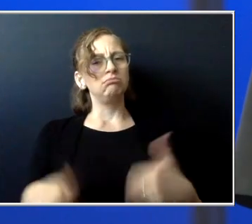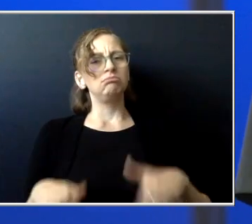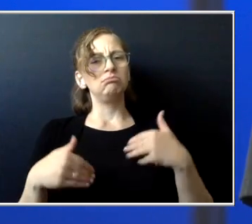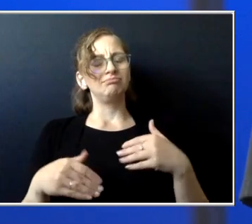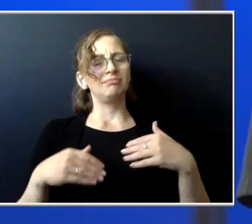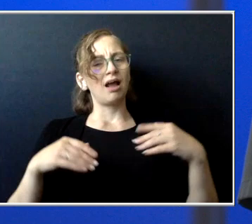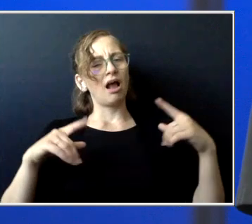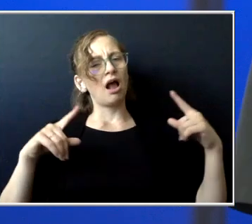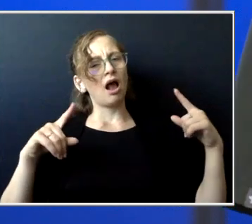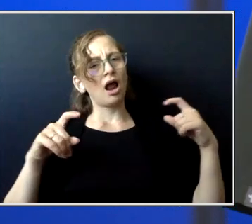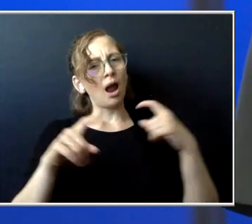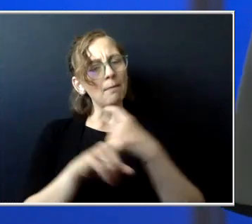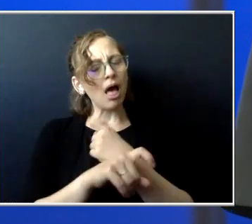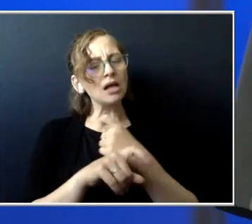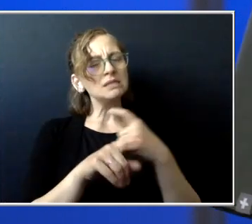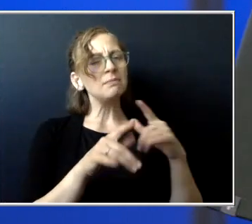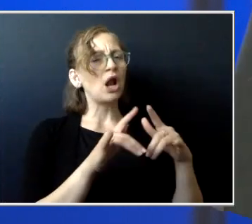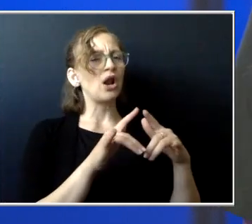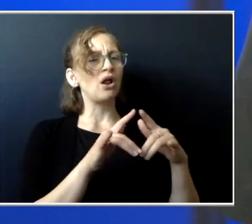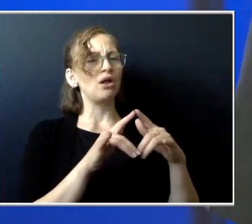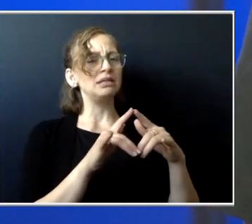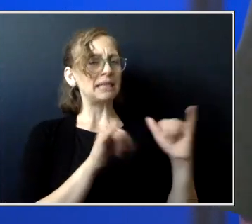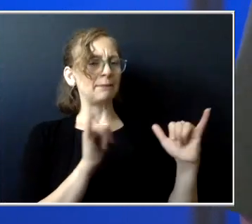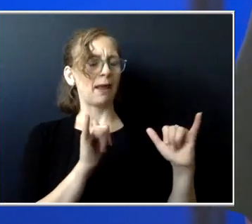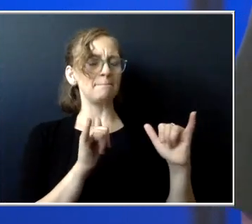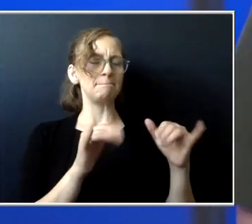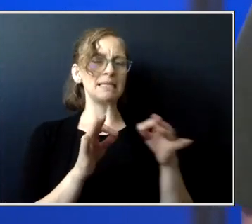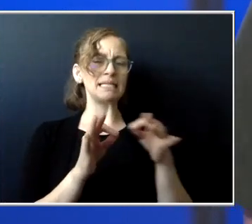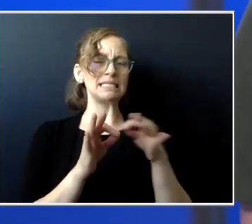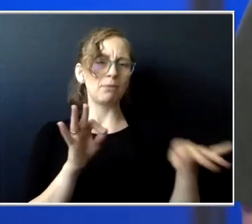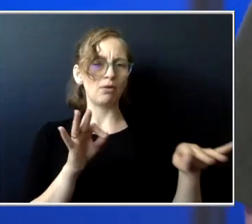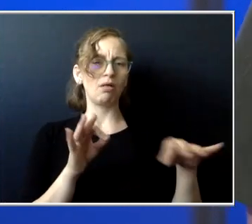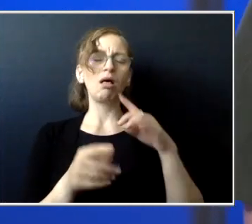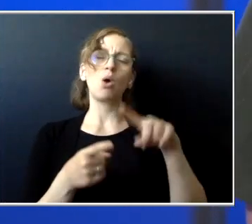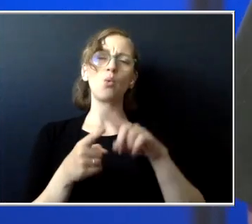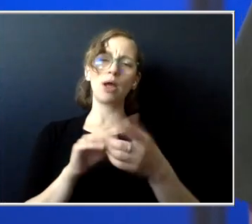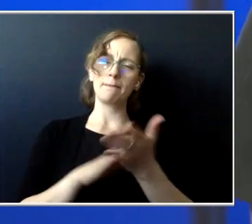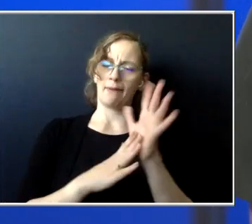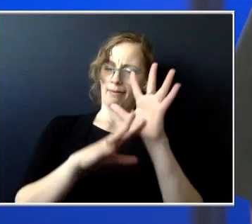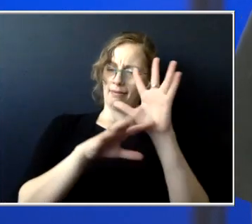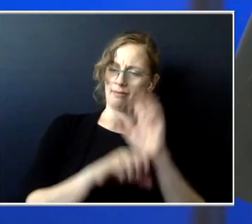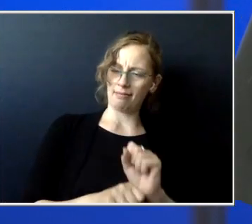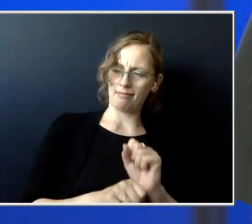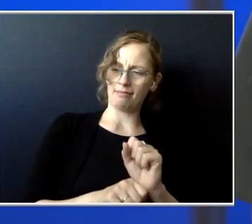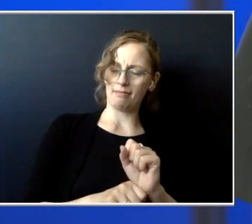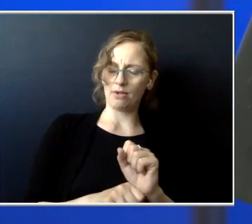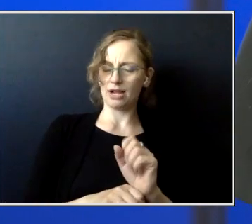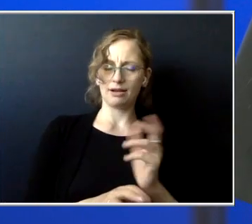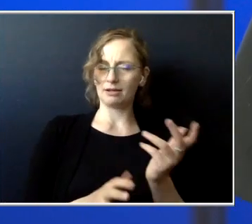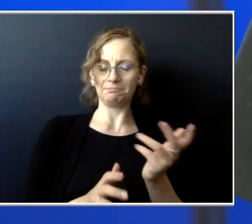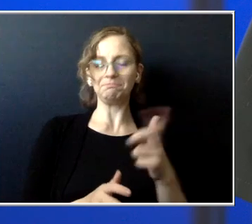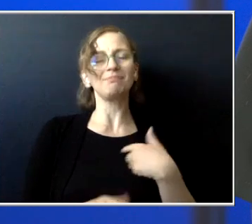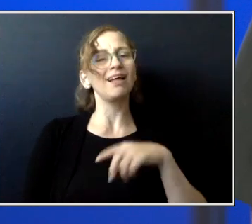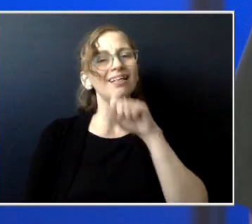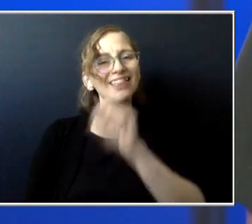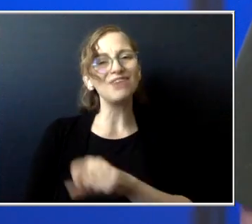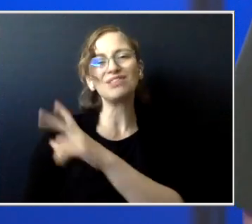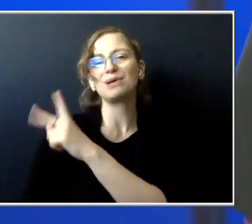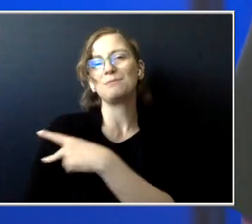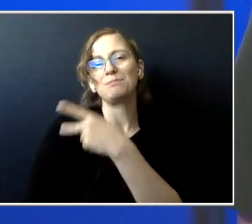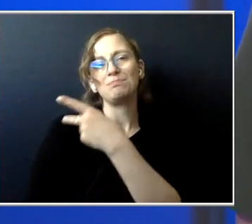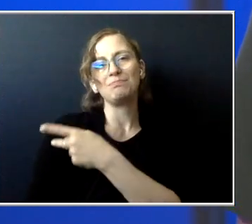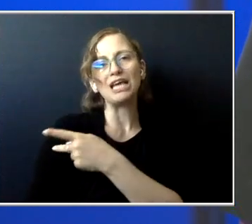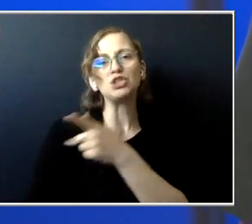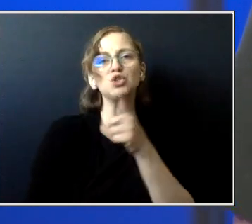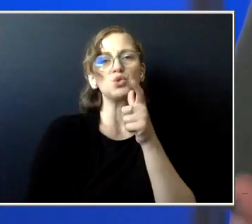very simple, and once you get used to how it works. But I just love that patients that may not